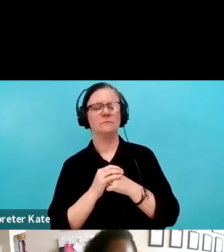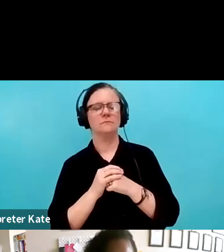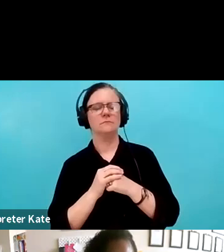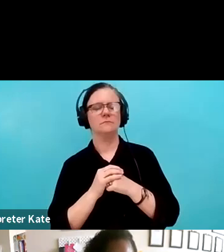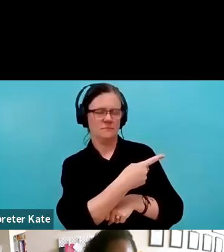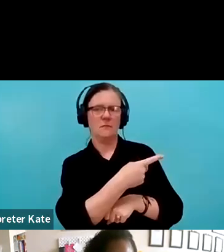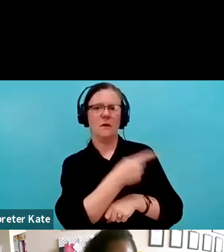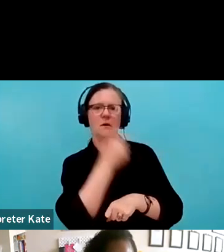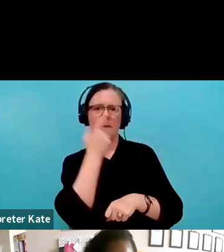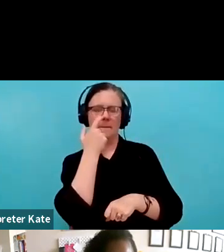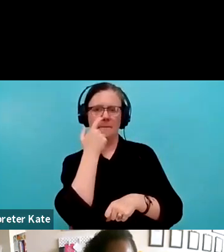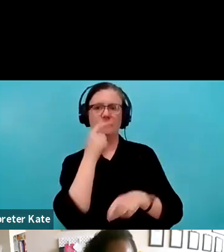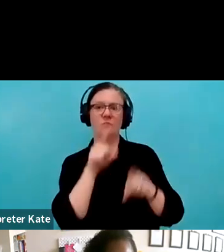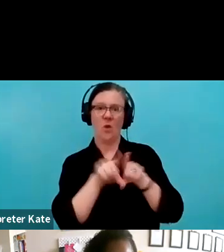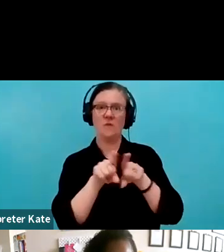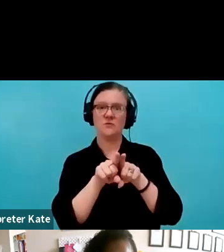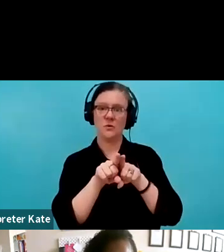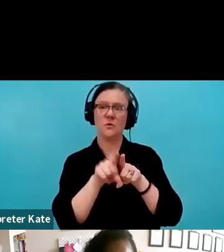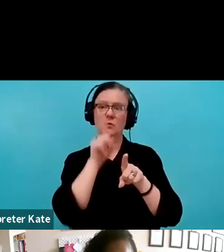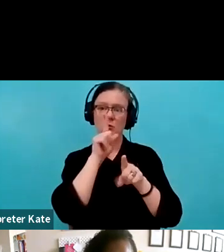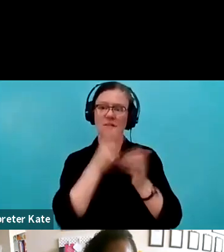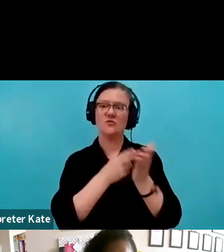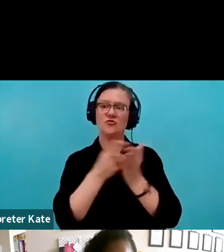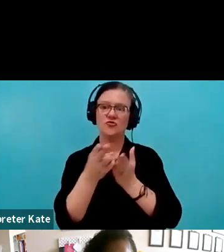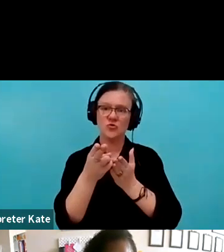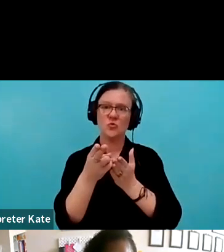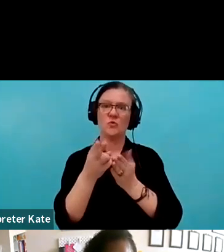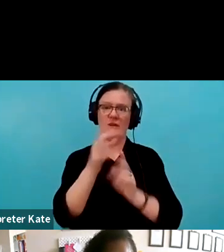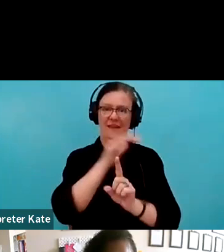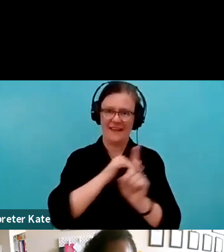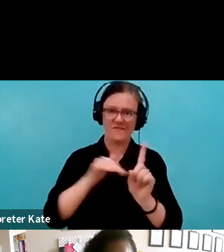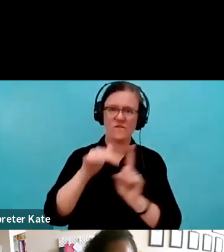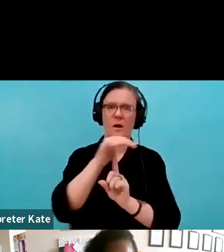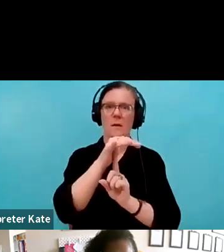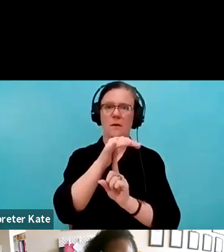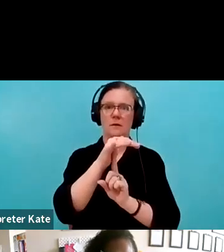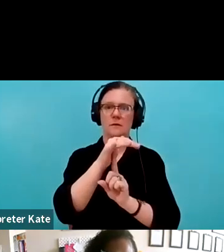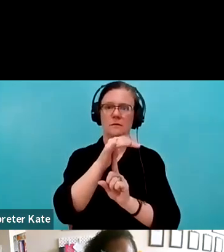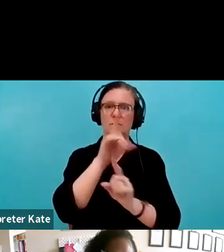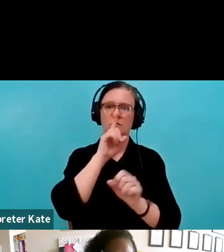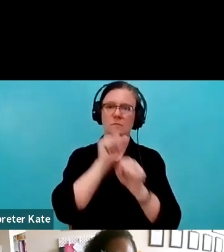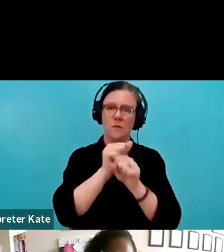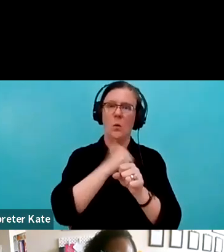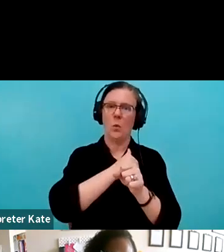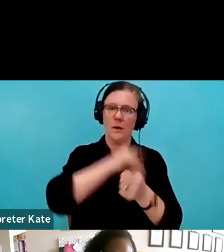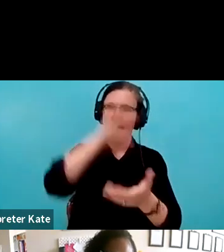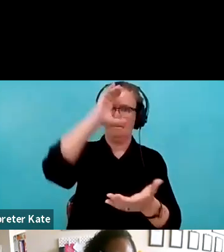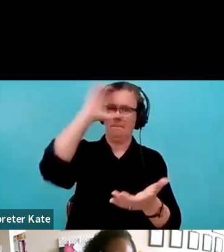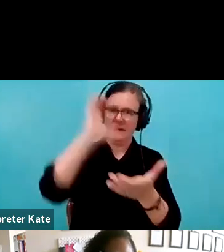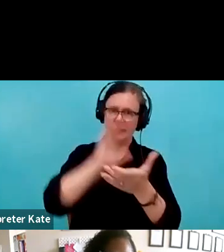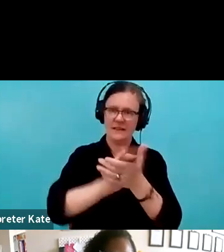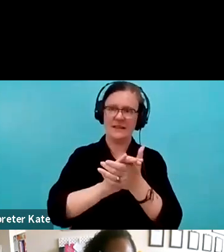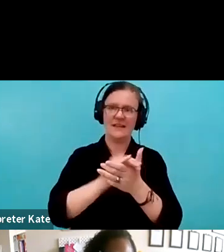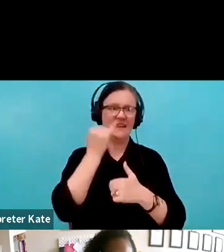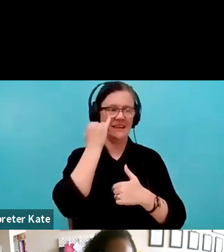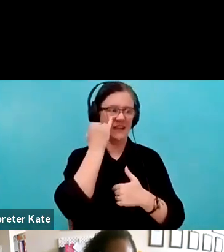also this really true environment of believing that in the long run, that if one of us